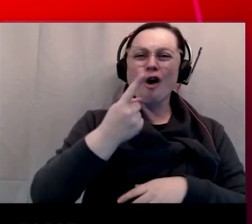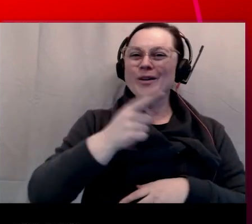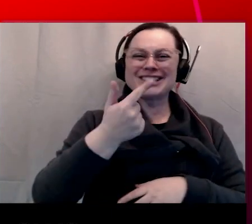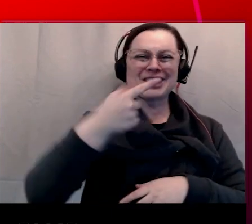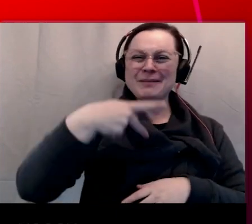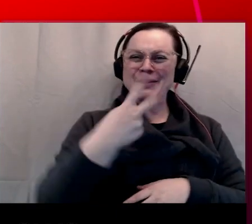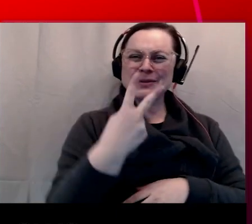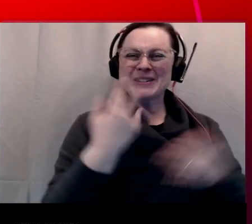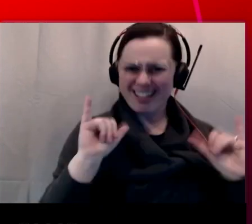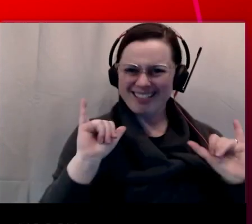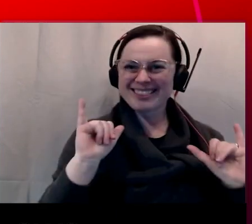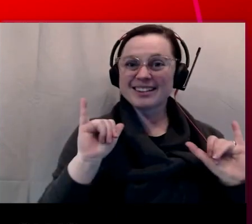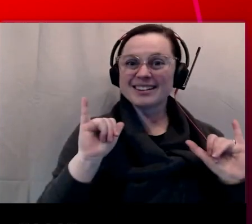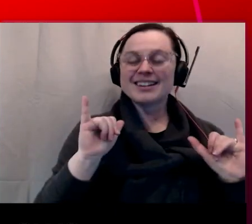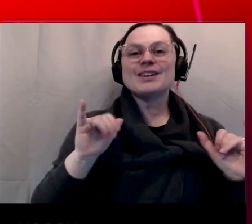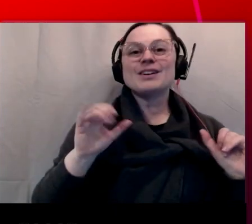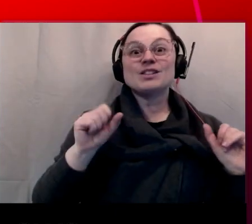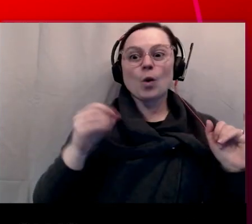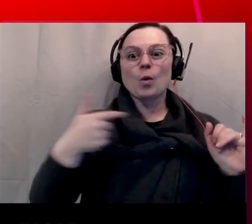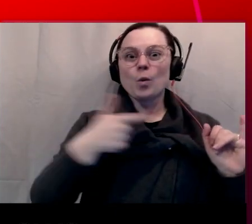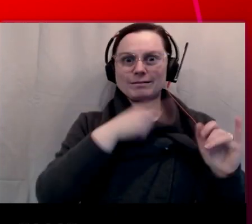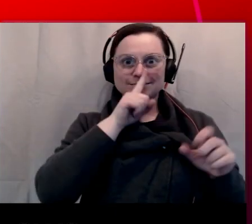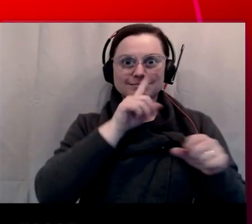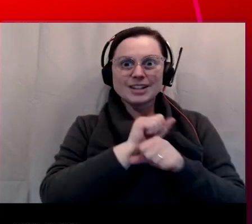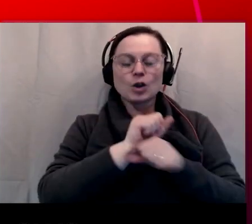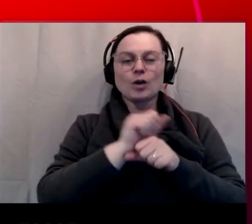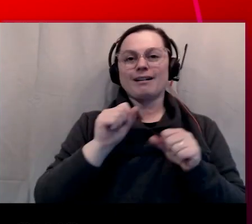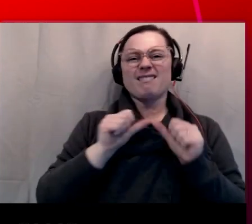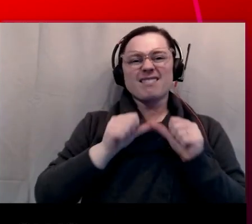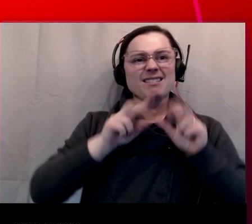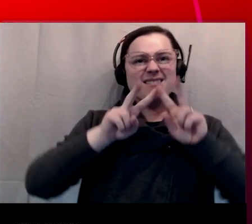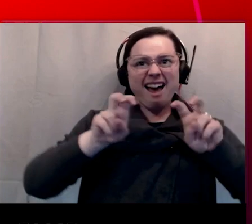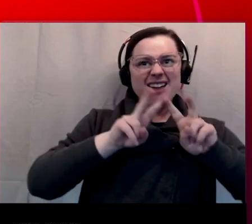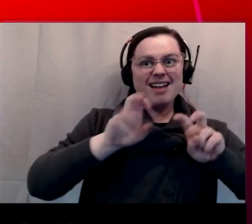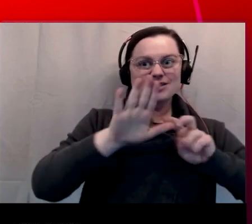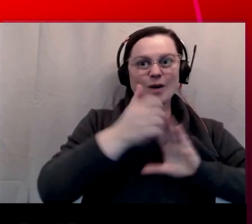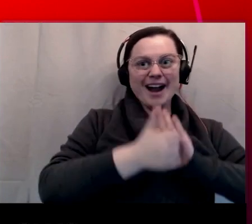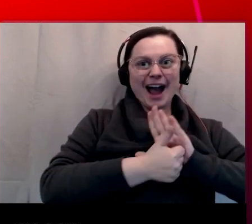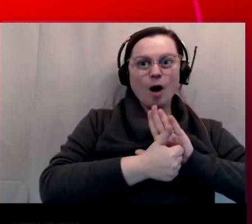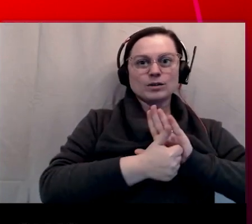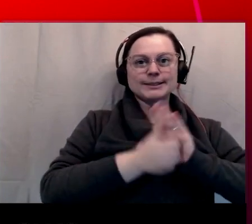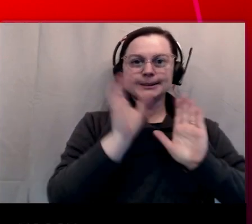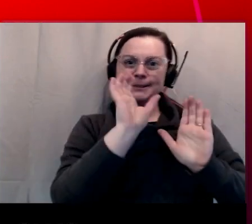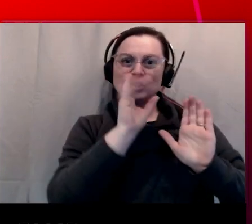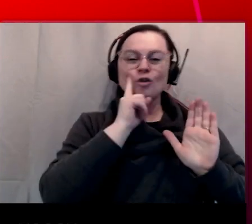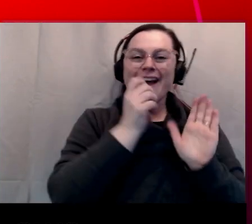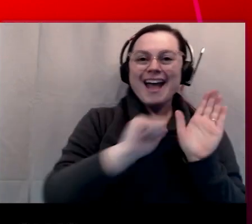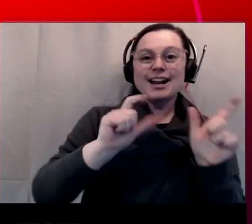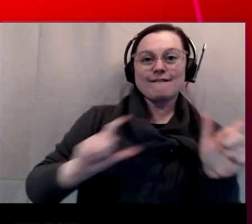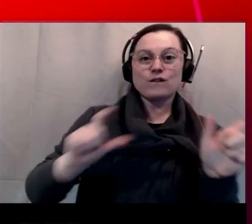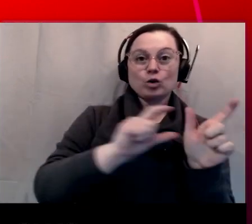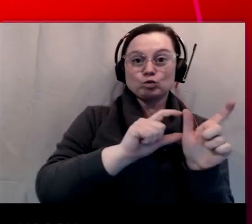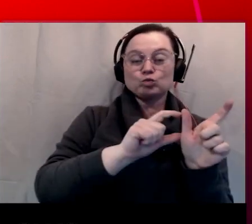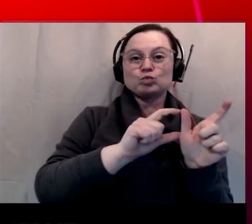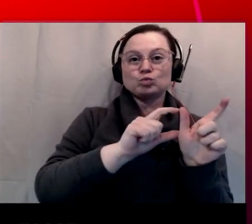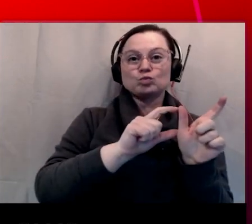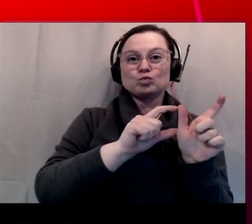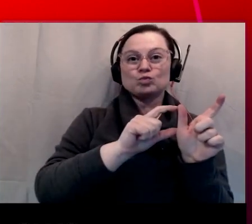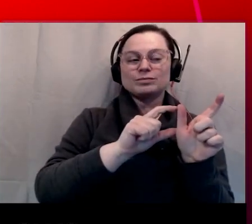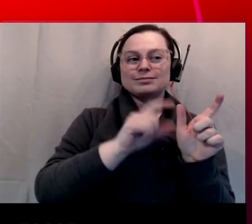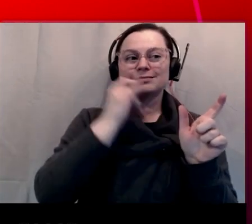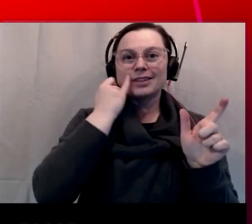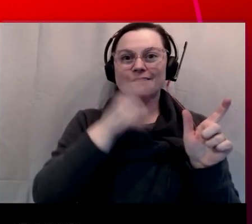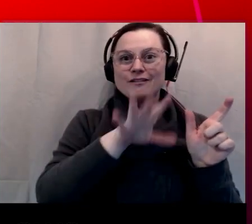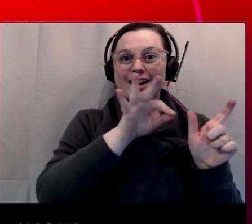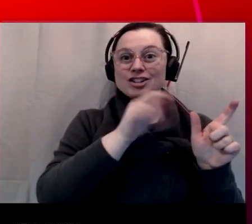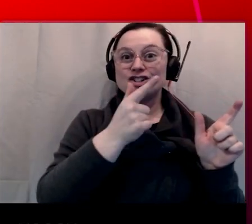Okay? So we can literally constantly analyze the accounts and look for any volume where, if you find a GP2